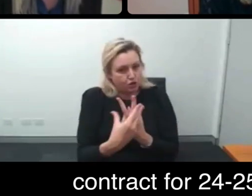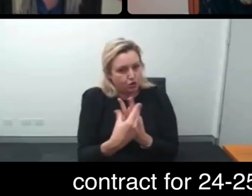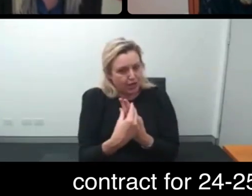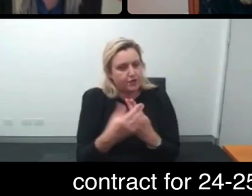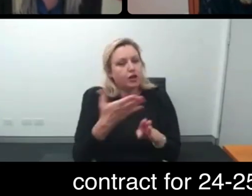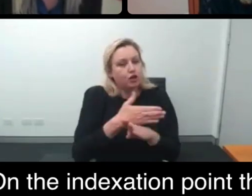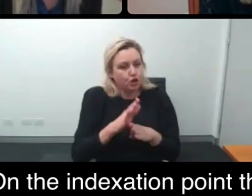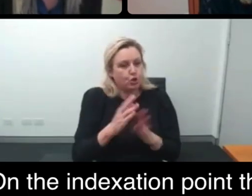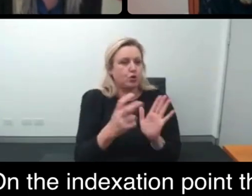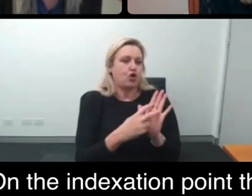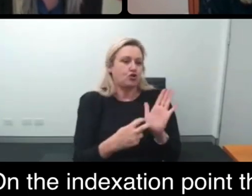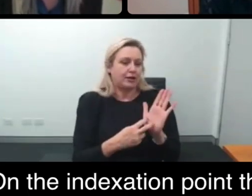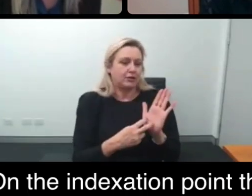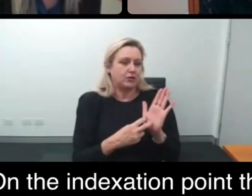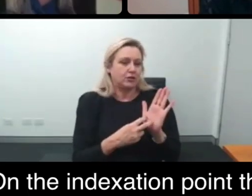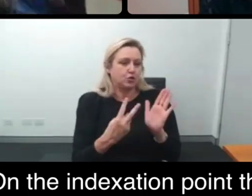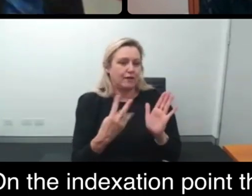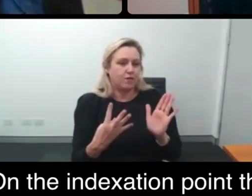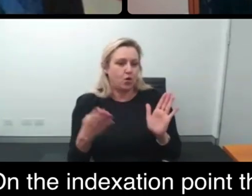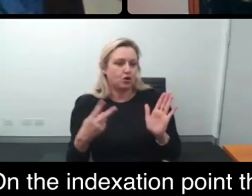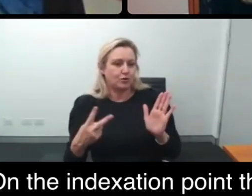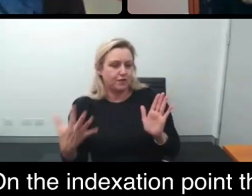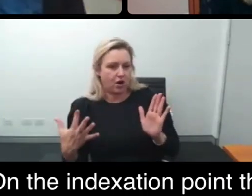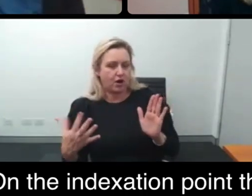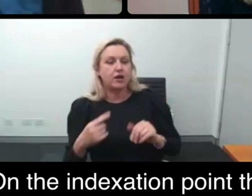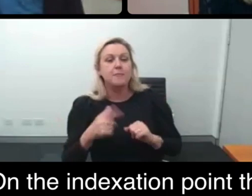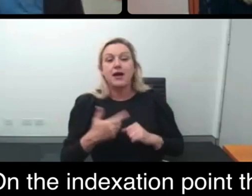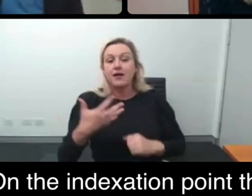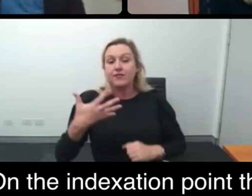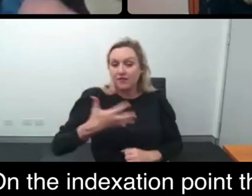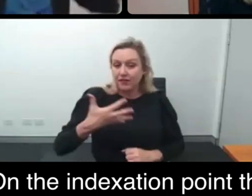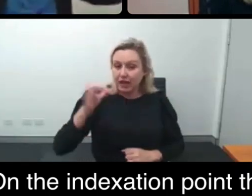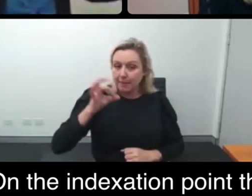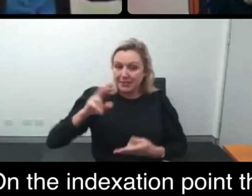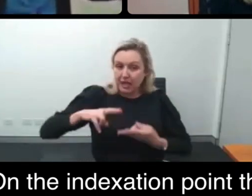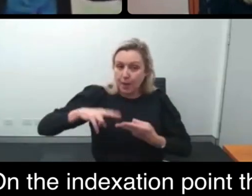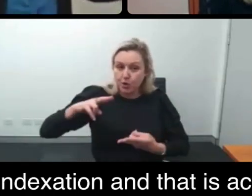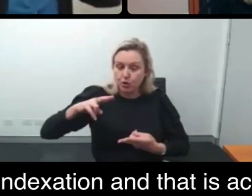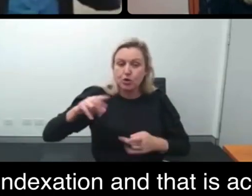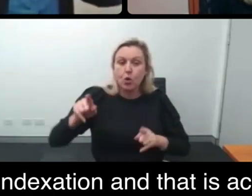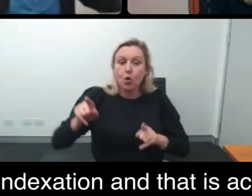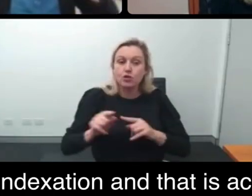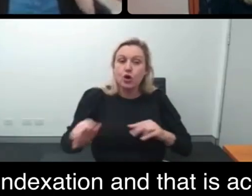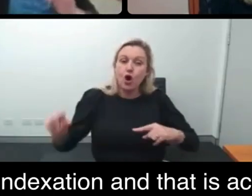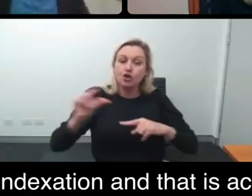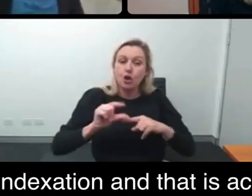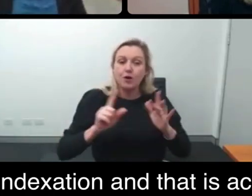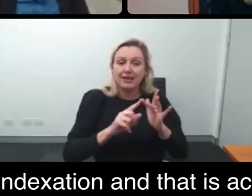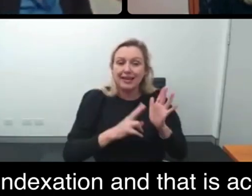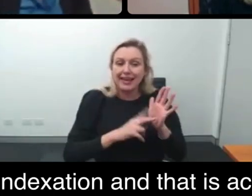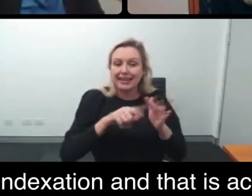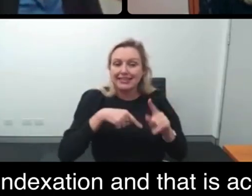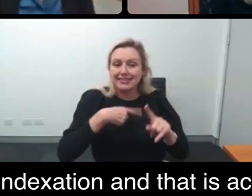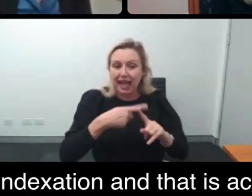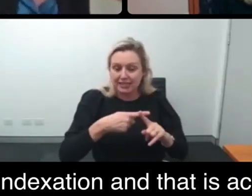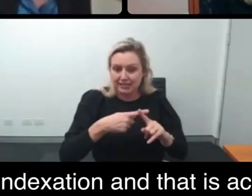indexation. On the indexation point, the 15% boost is on top of indexation, and that is across the